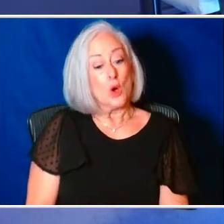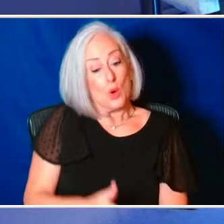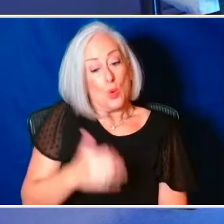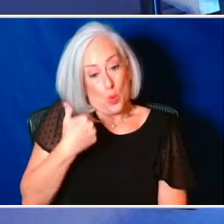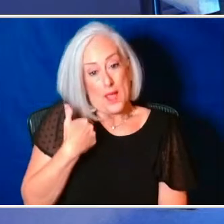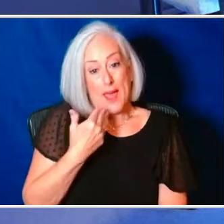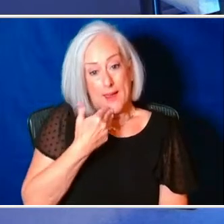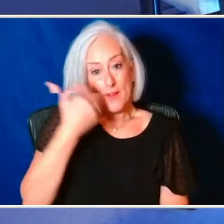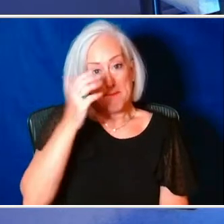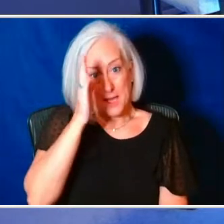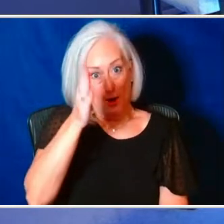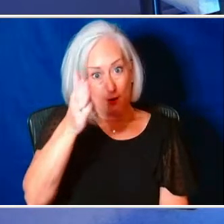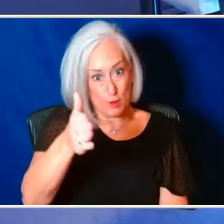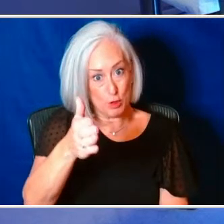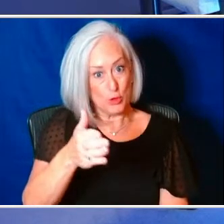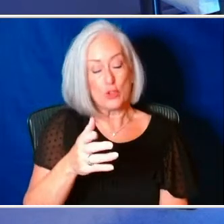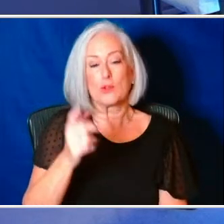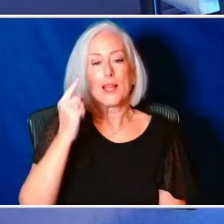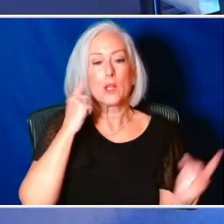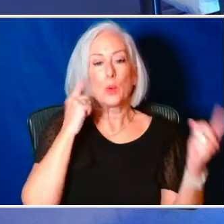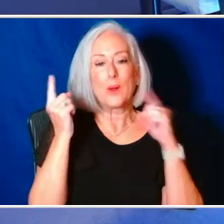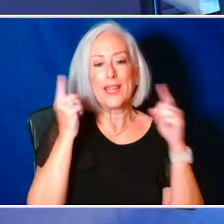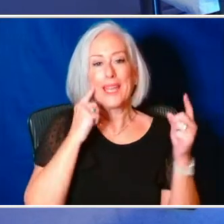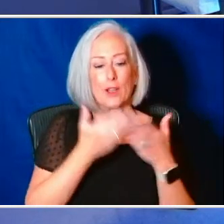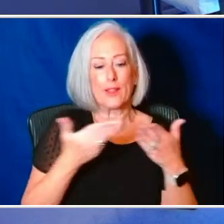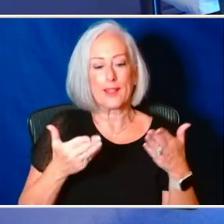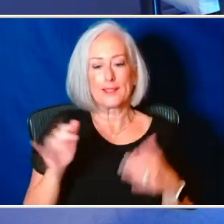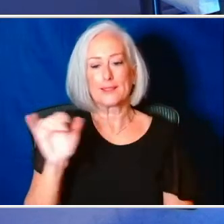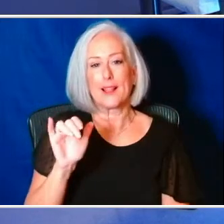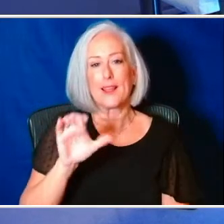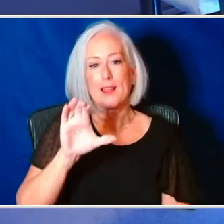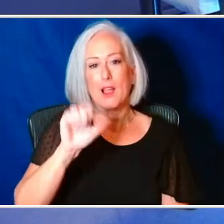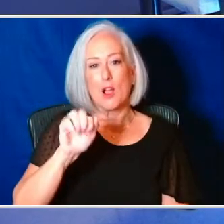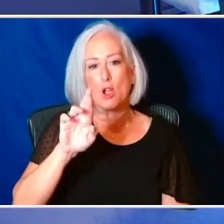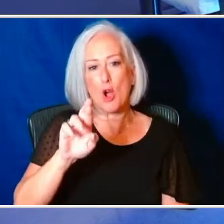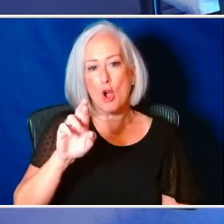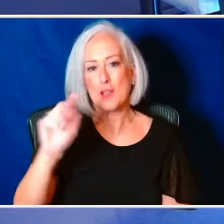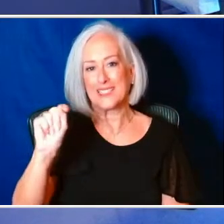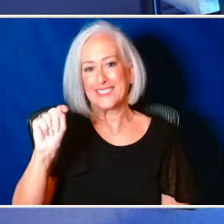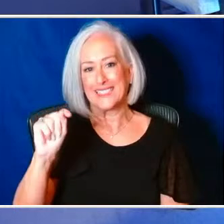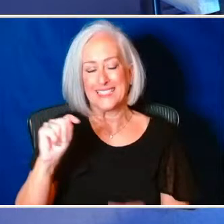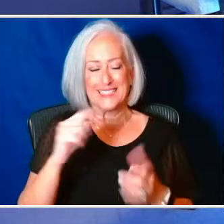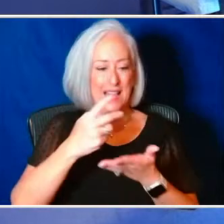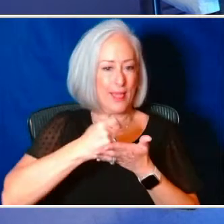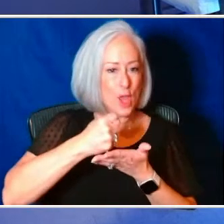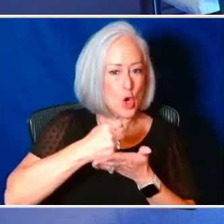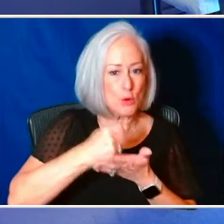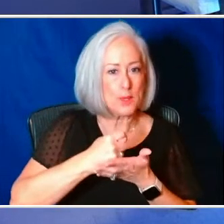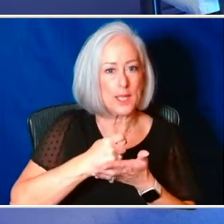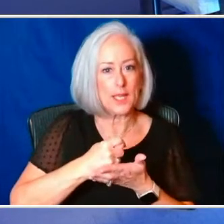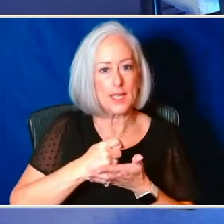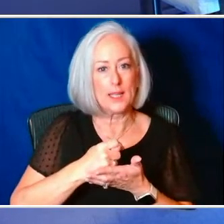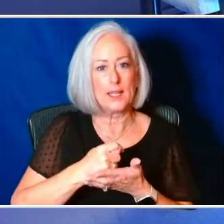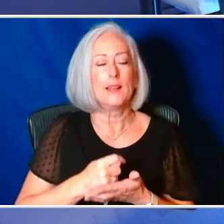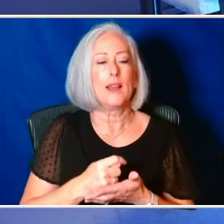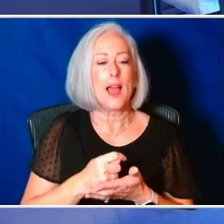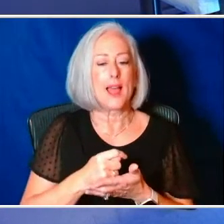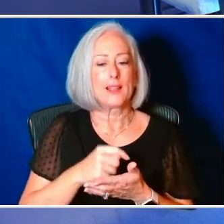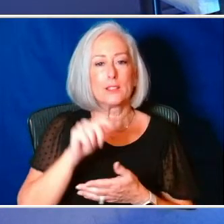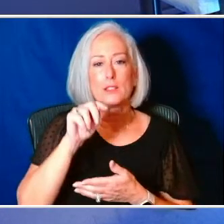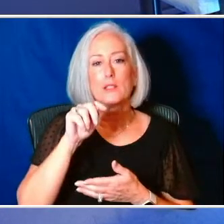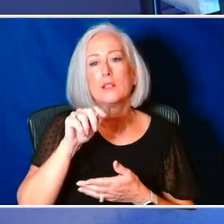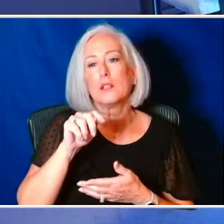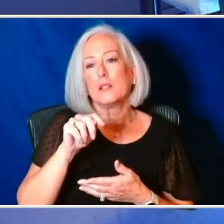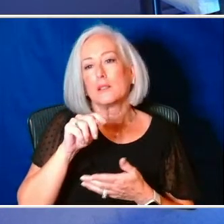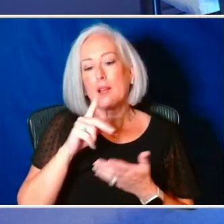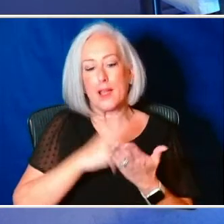we're hearing new things about stuff like CAR T therapy or other types of reprogramming cells. Is that in the future for lung cancer